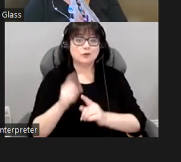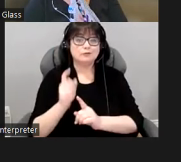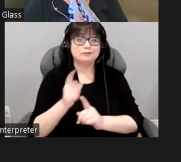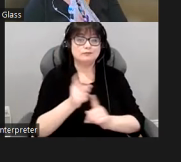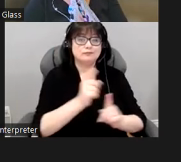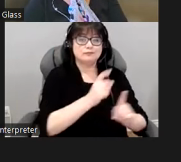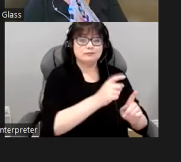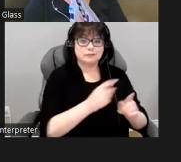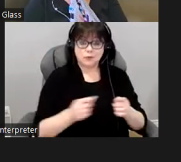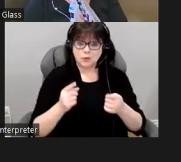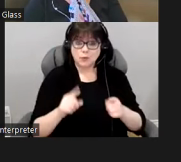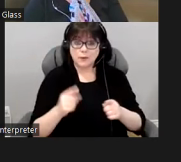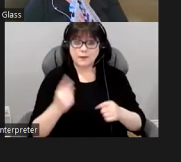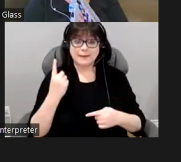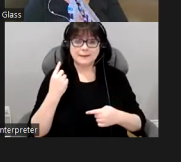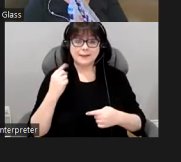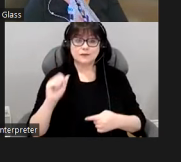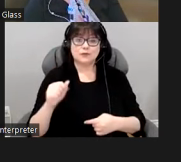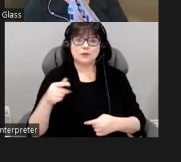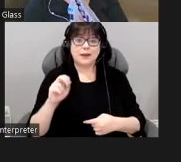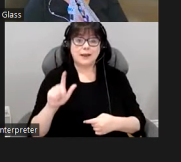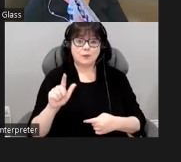2022. However,